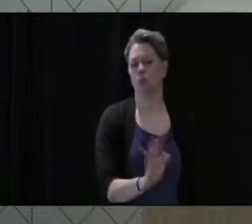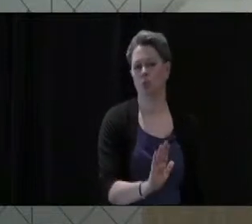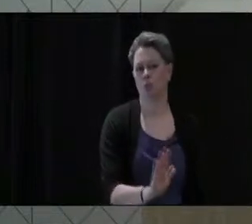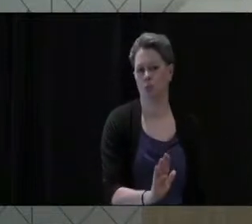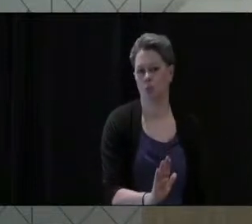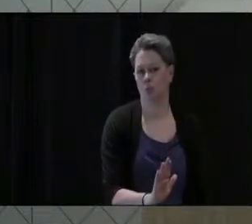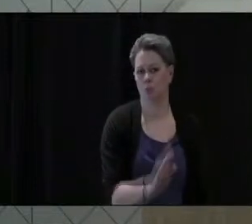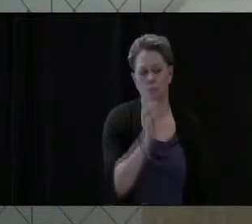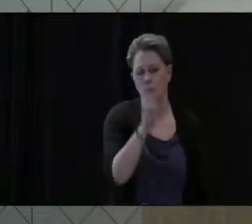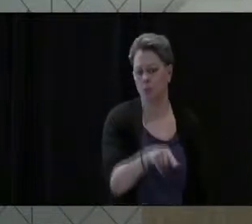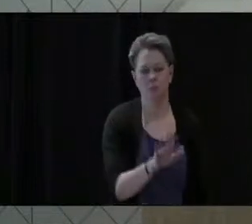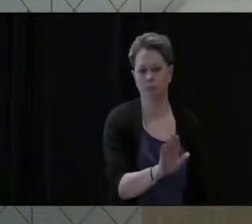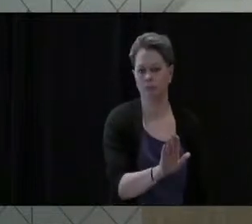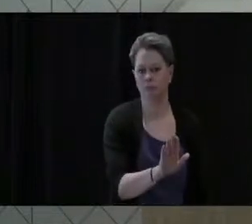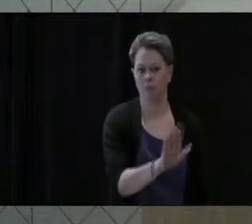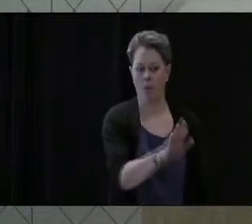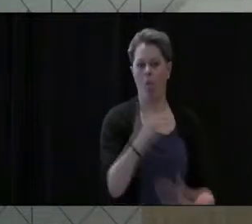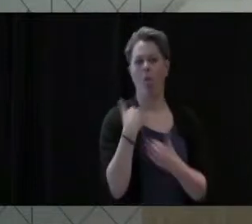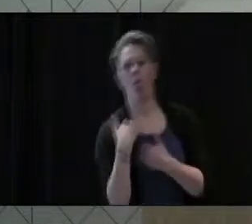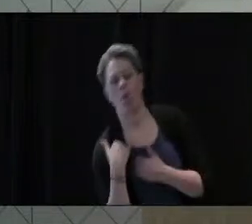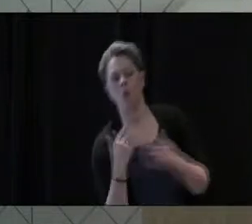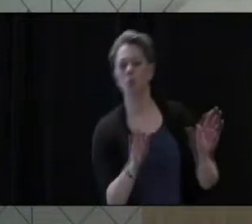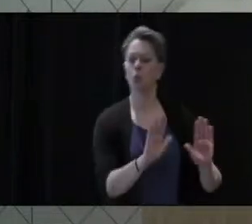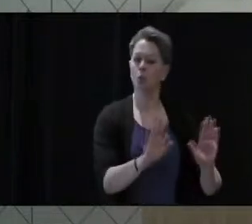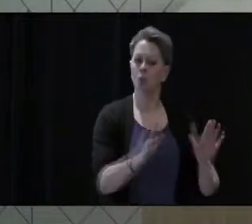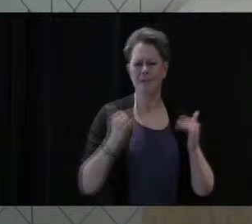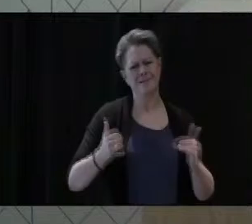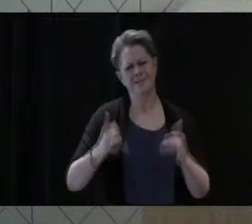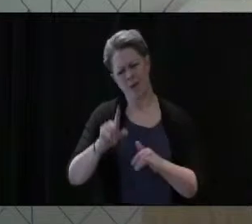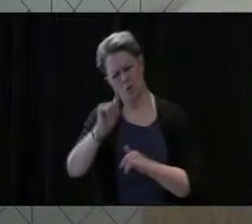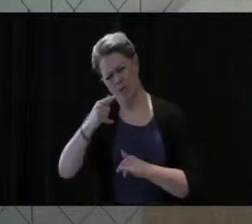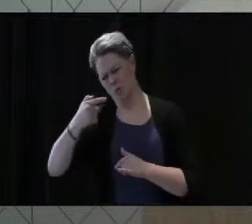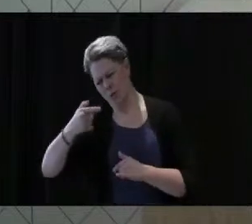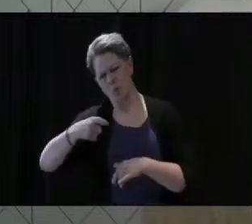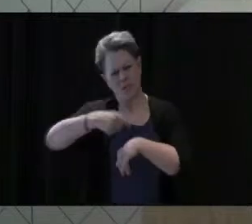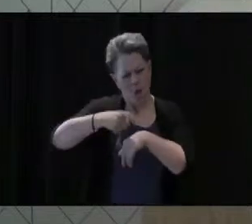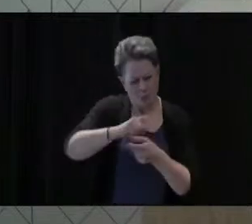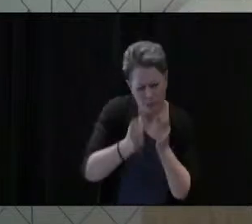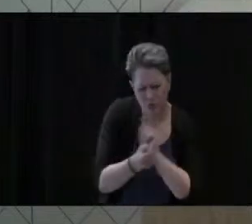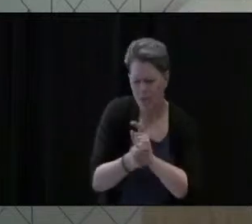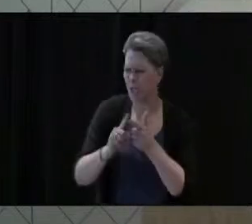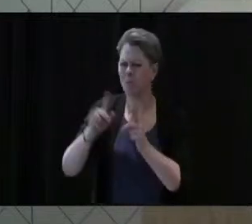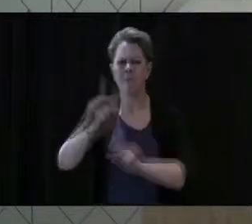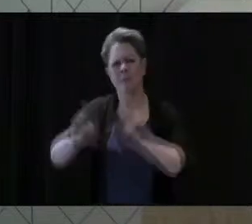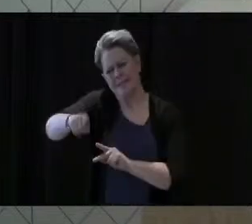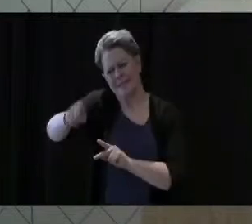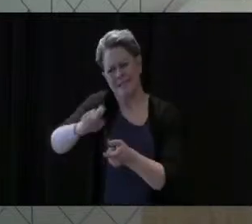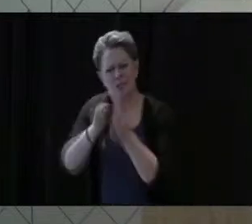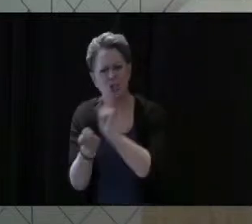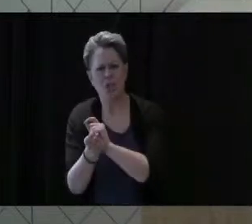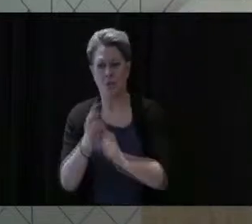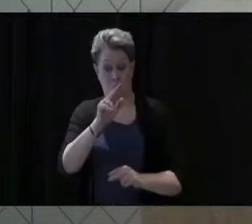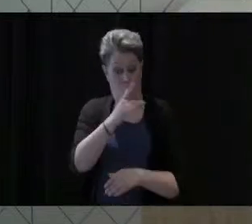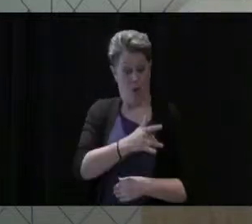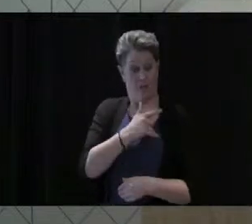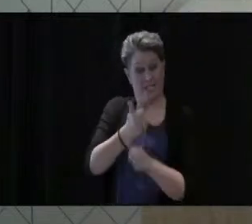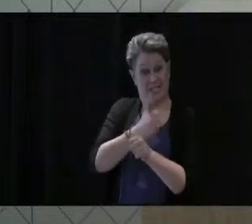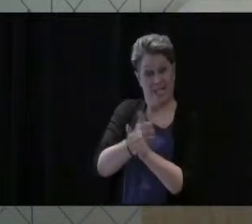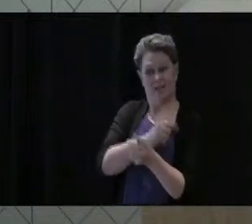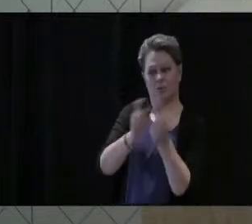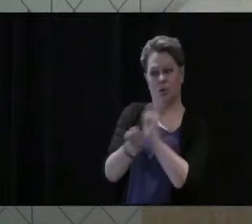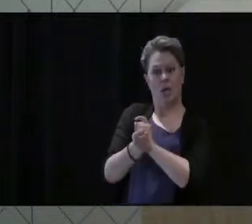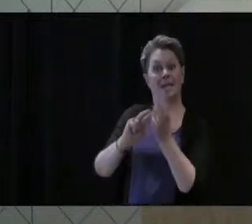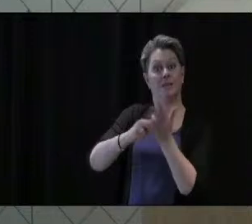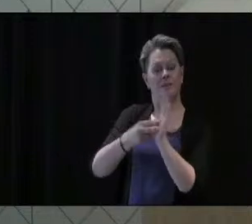do everything. Times have changed, needs have changed, and the ways of doing things should